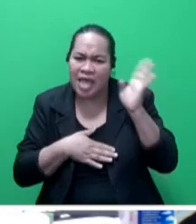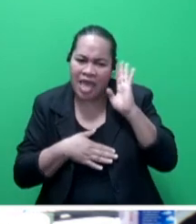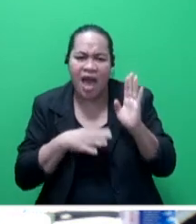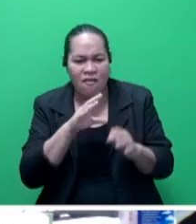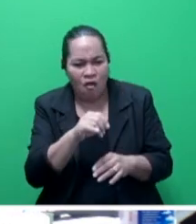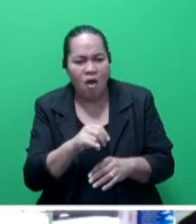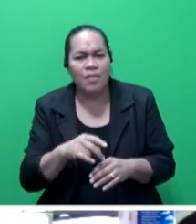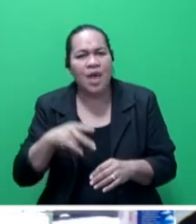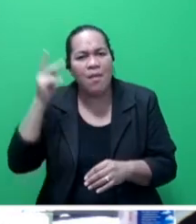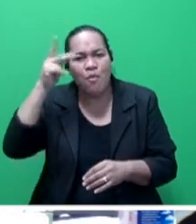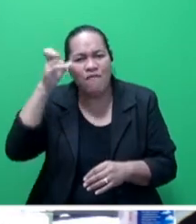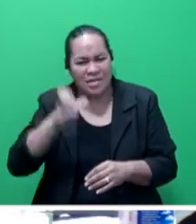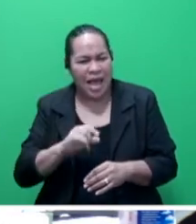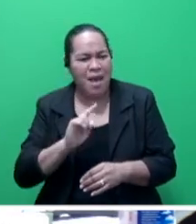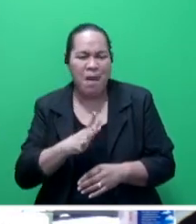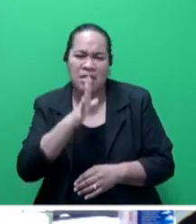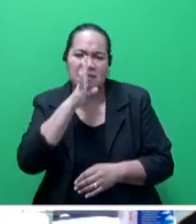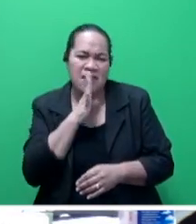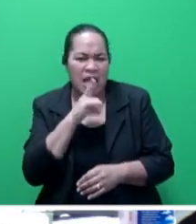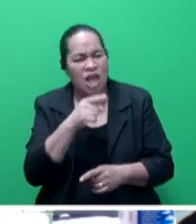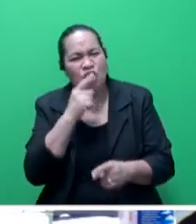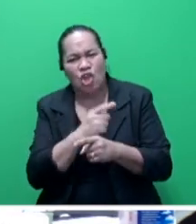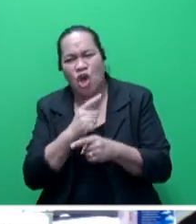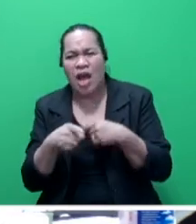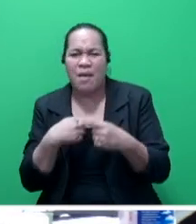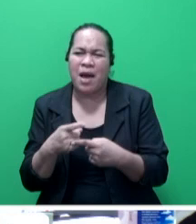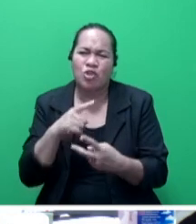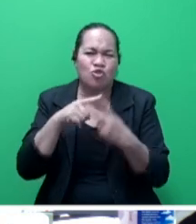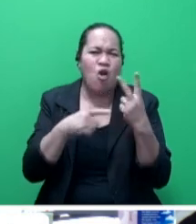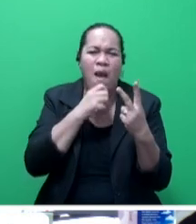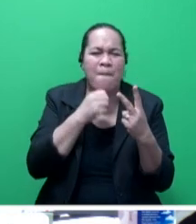Professor. But unfortunately, he's talking about the two-man rule and...